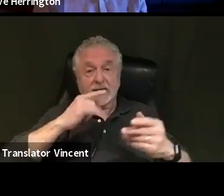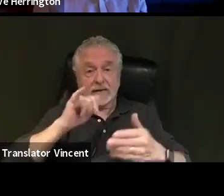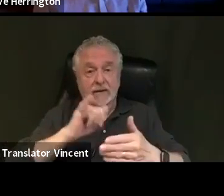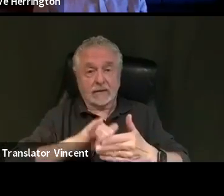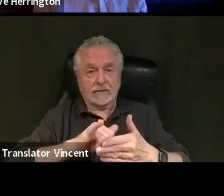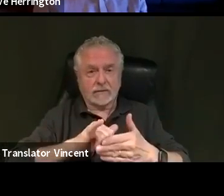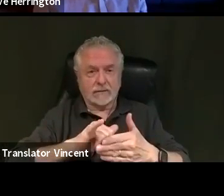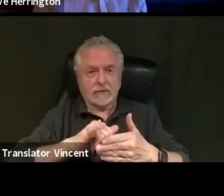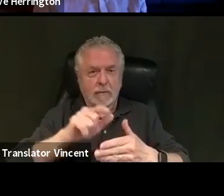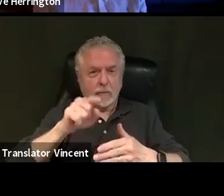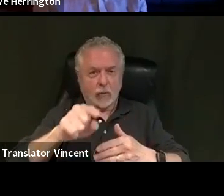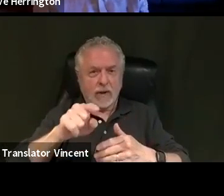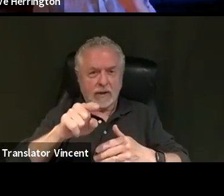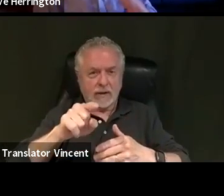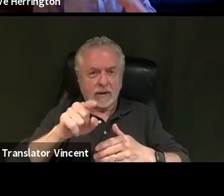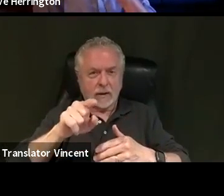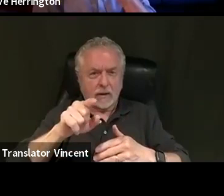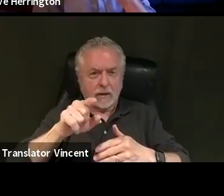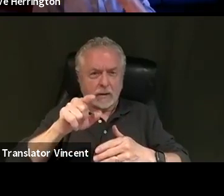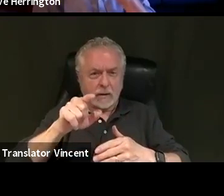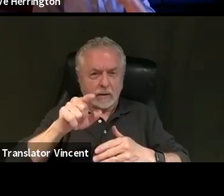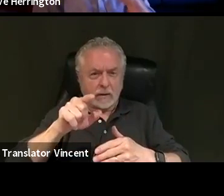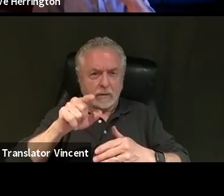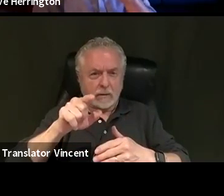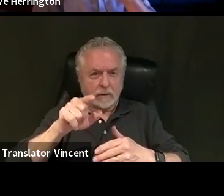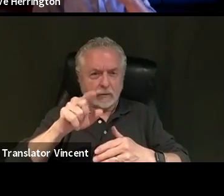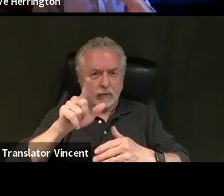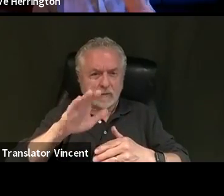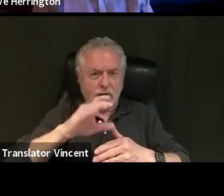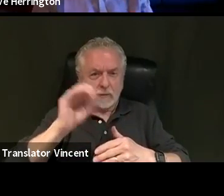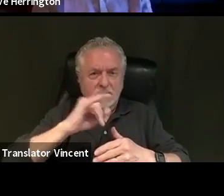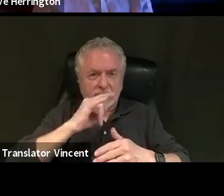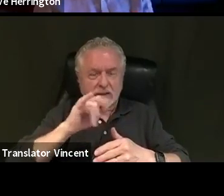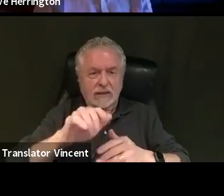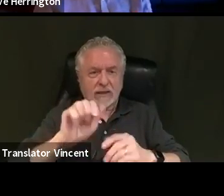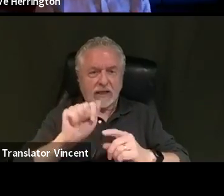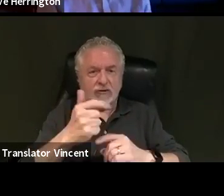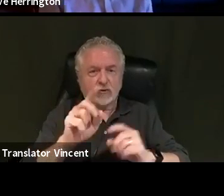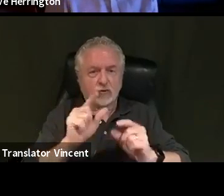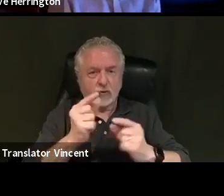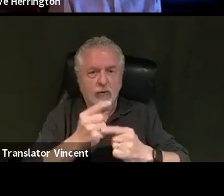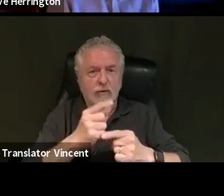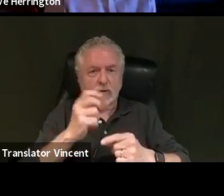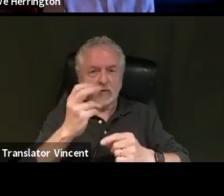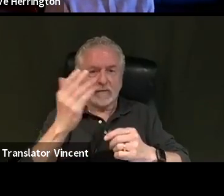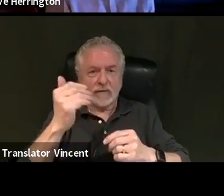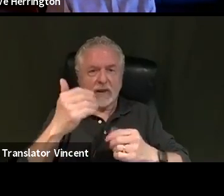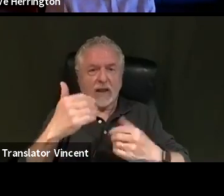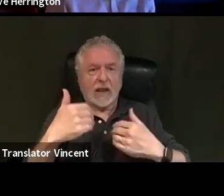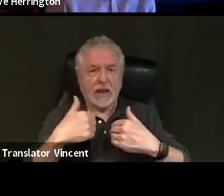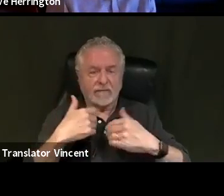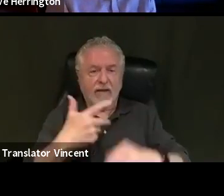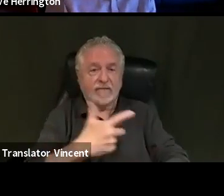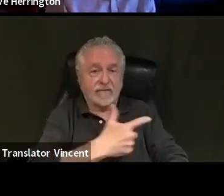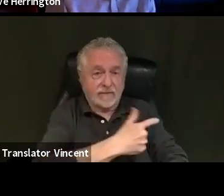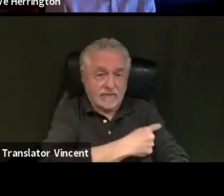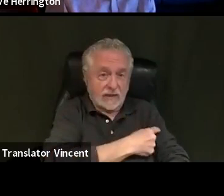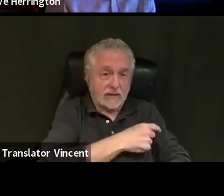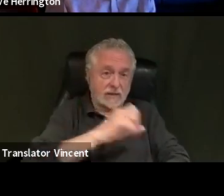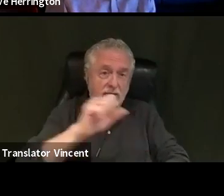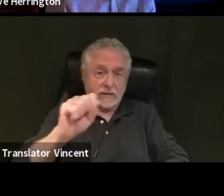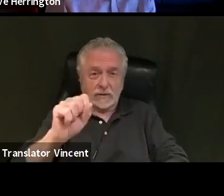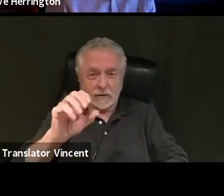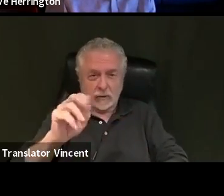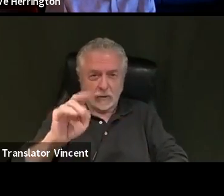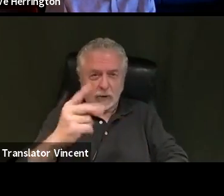that 25% of kids in this age group of 12 to 15 have been vaccinated in Sonoma County